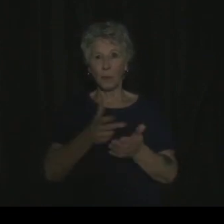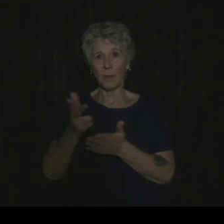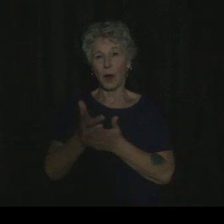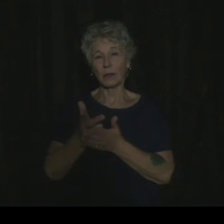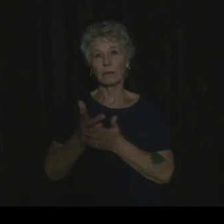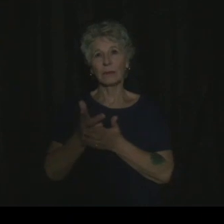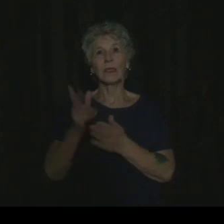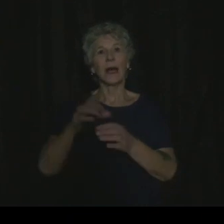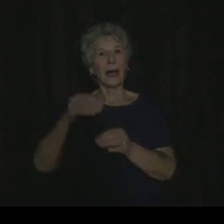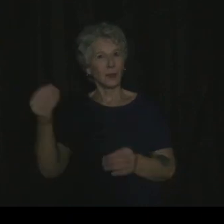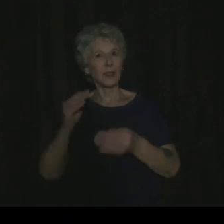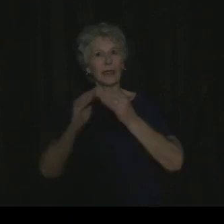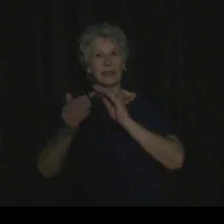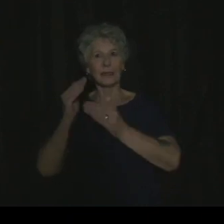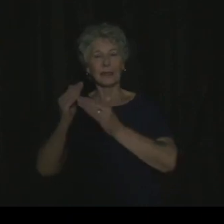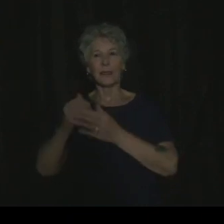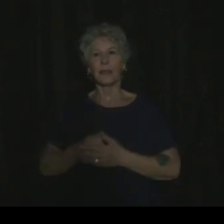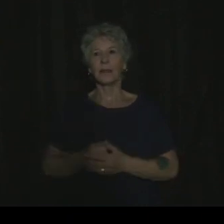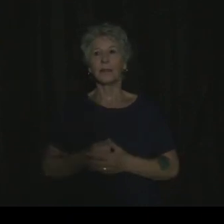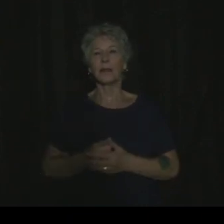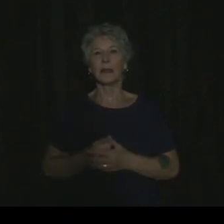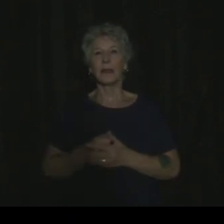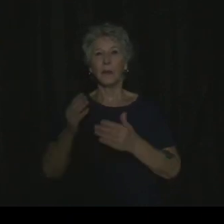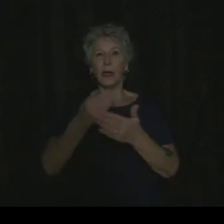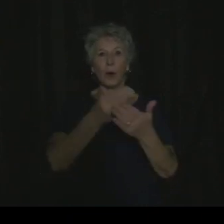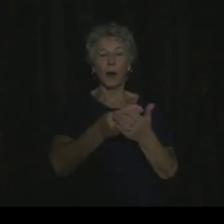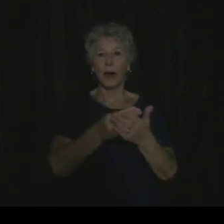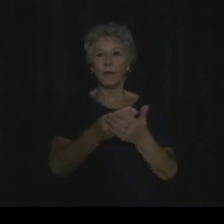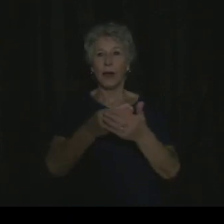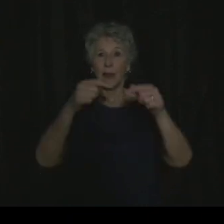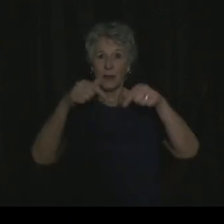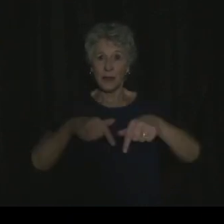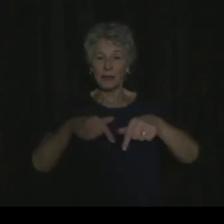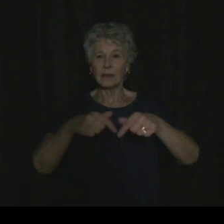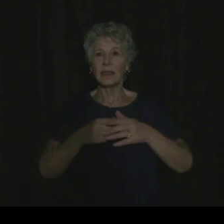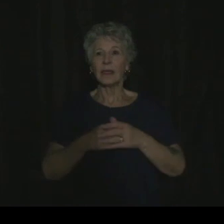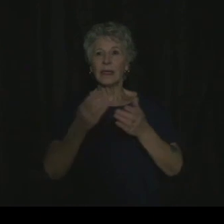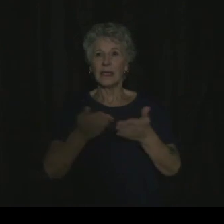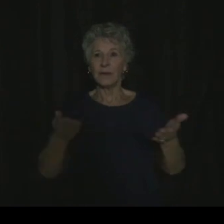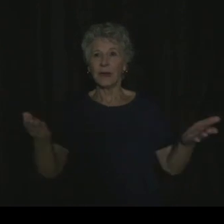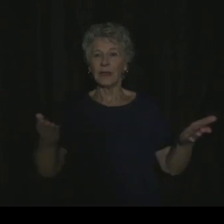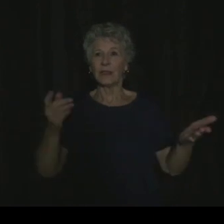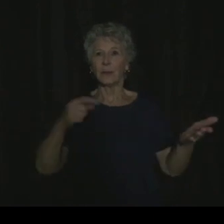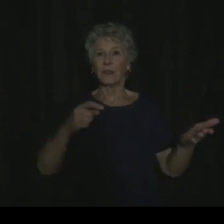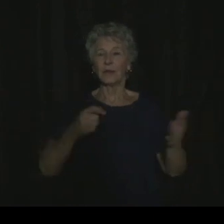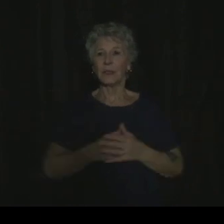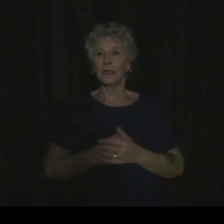the city, caught the subway in, and we get there. And this particular event was supposed to be the